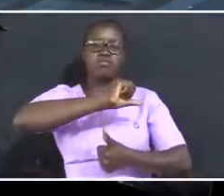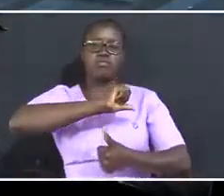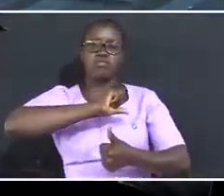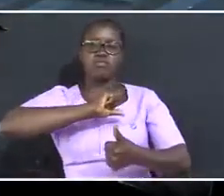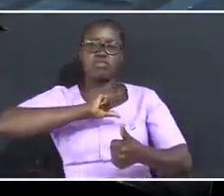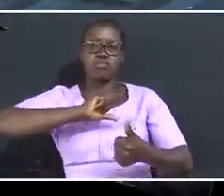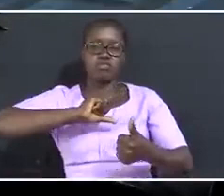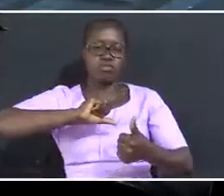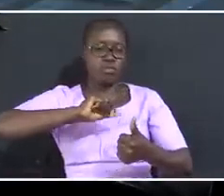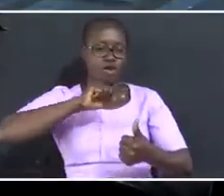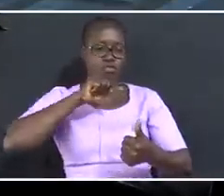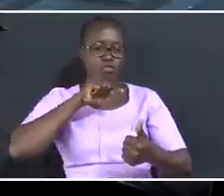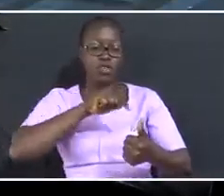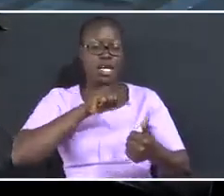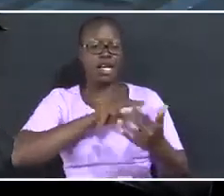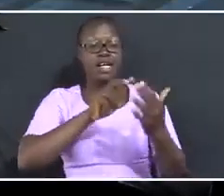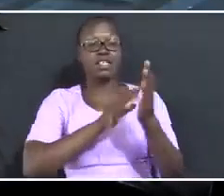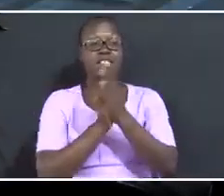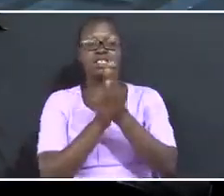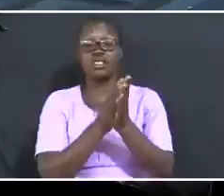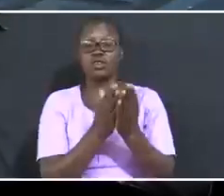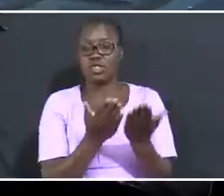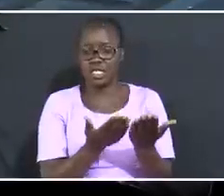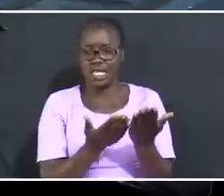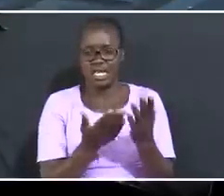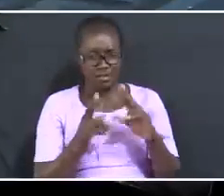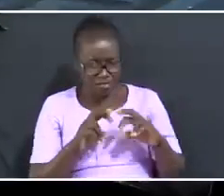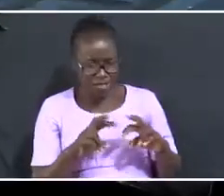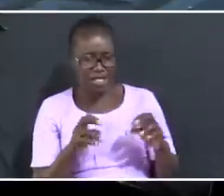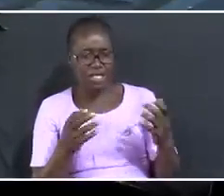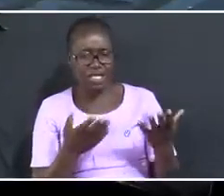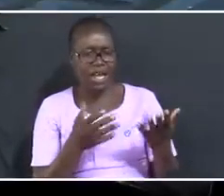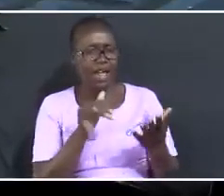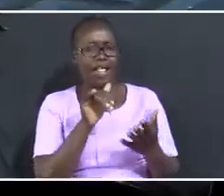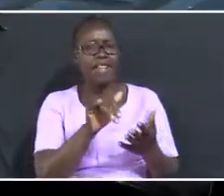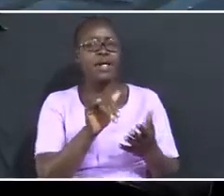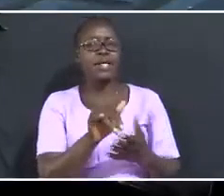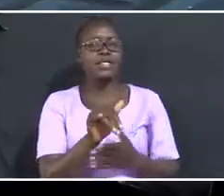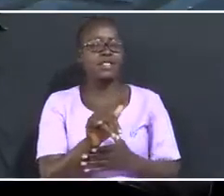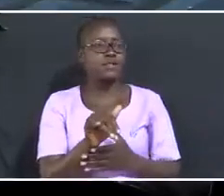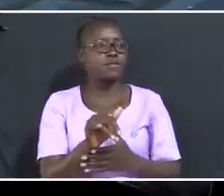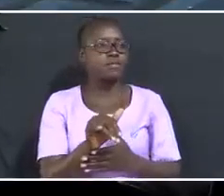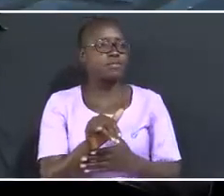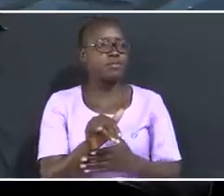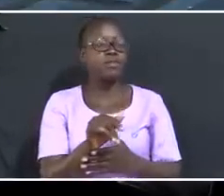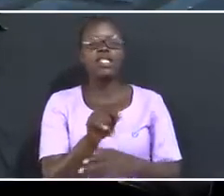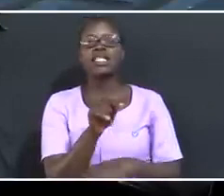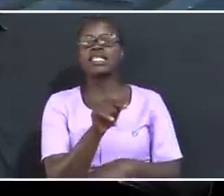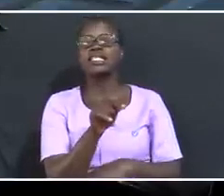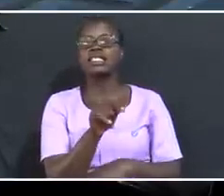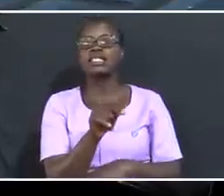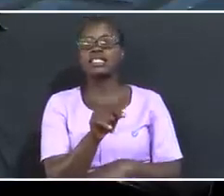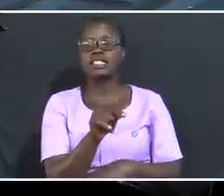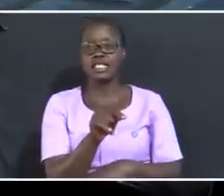And I read that story. It was a research that this